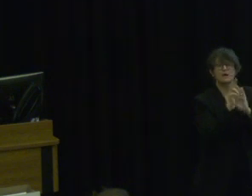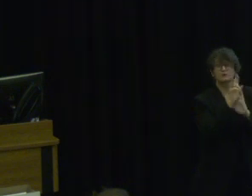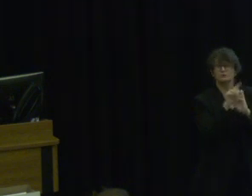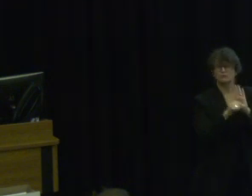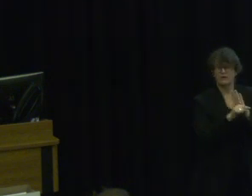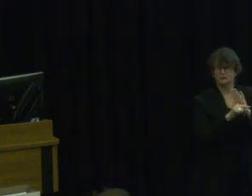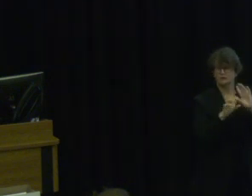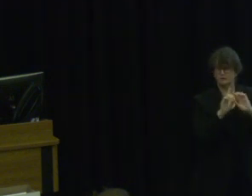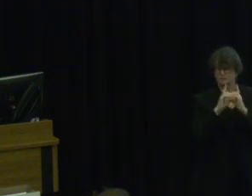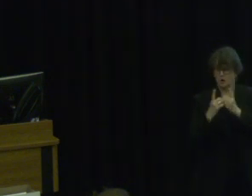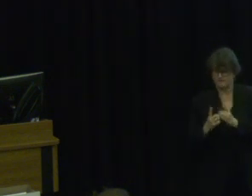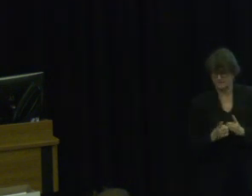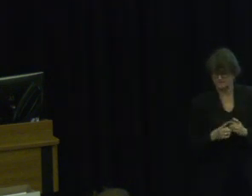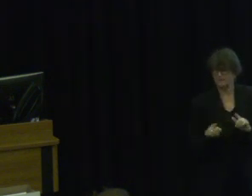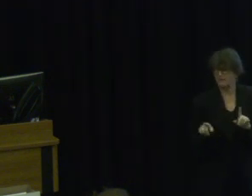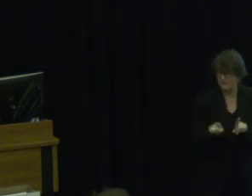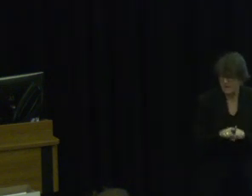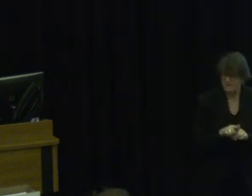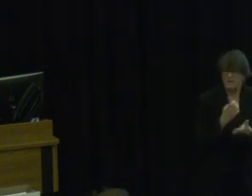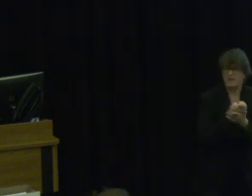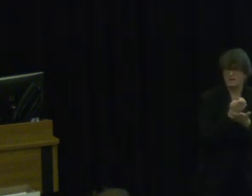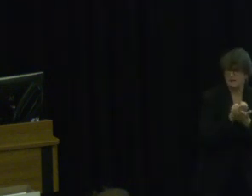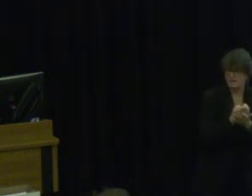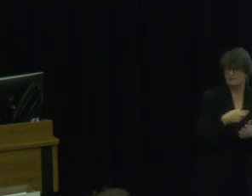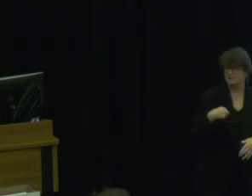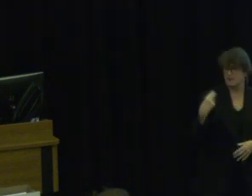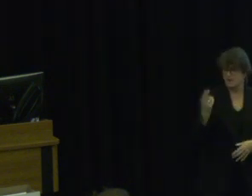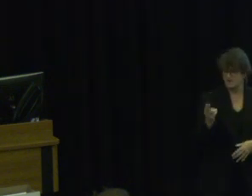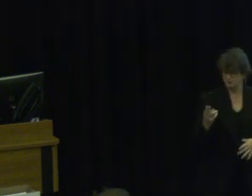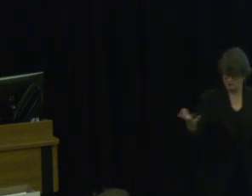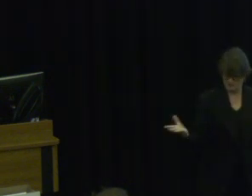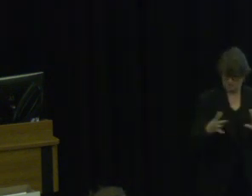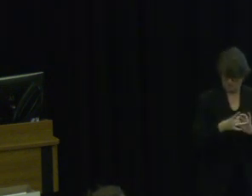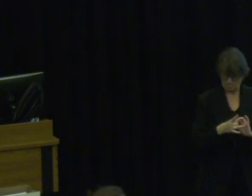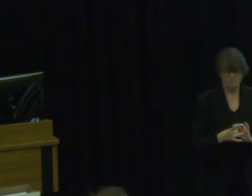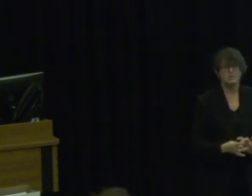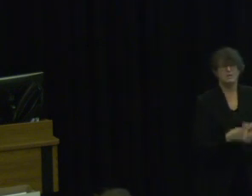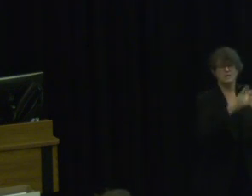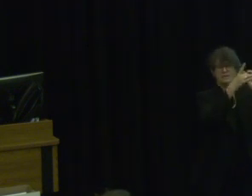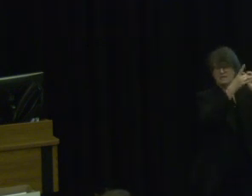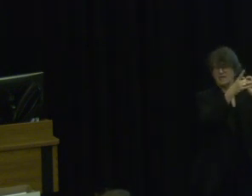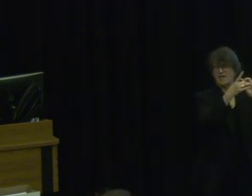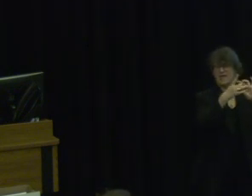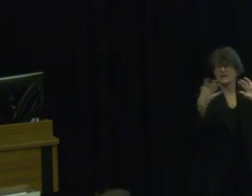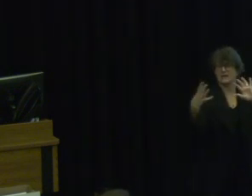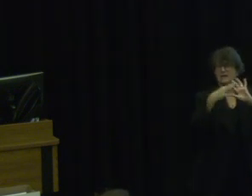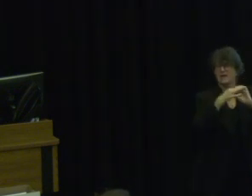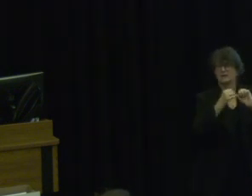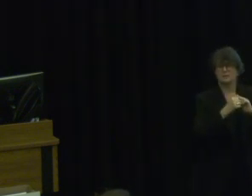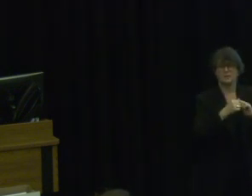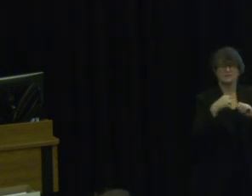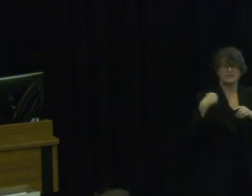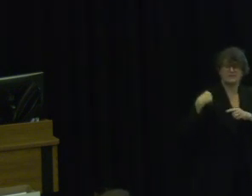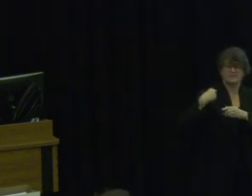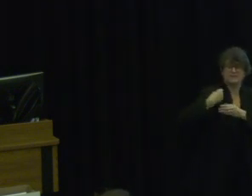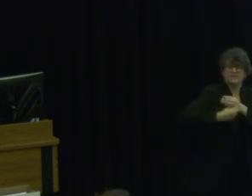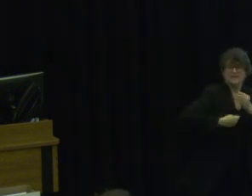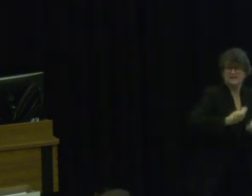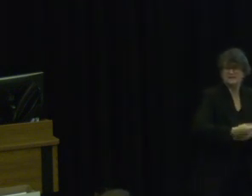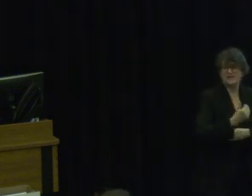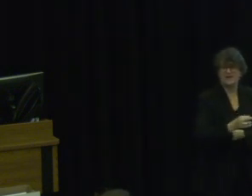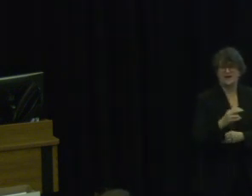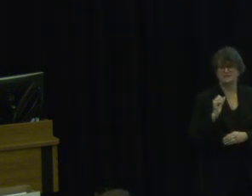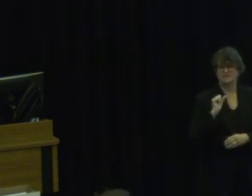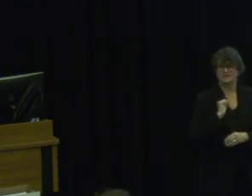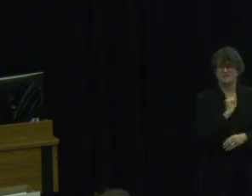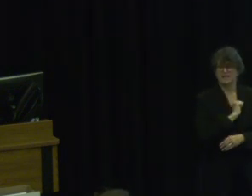departments in economics and in history and tie it into the legacy of Senator Ed Muskie. Thank